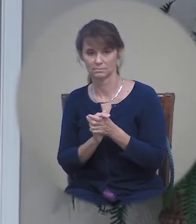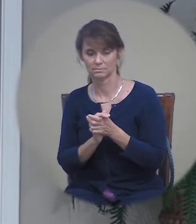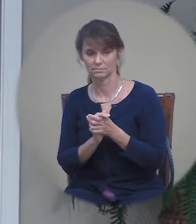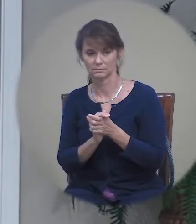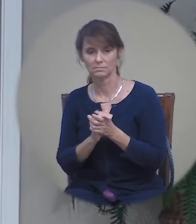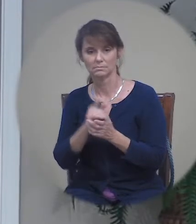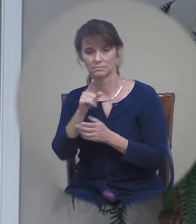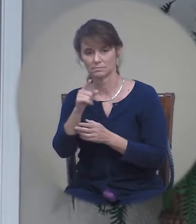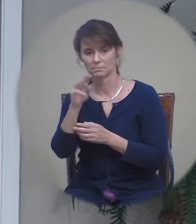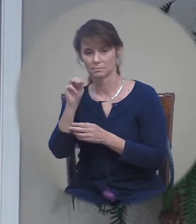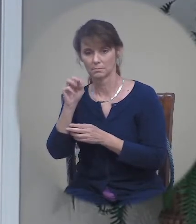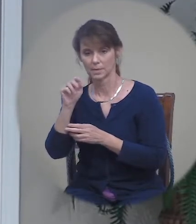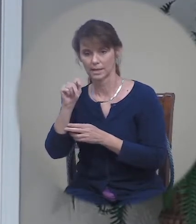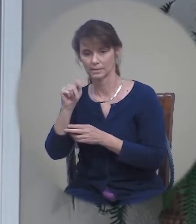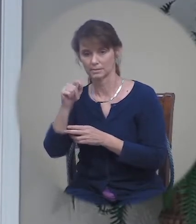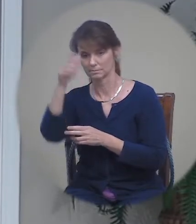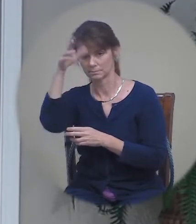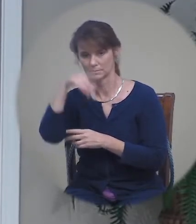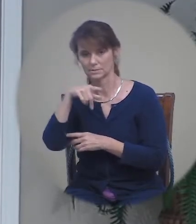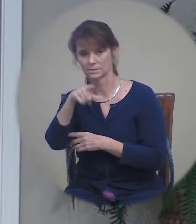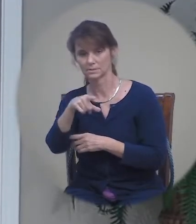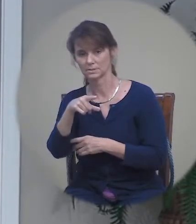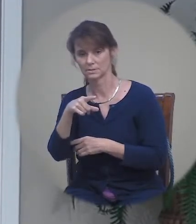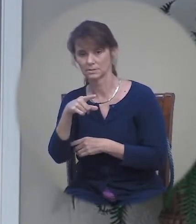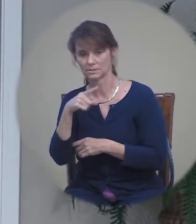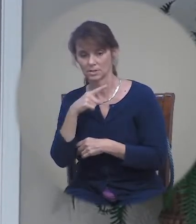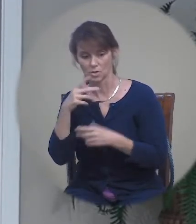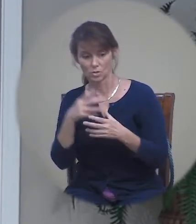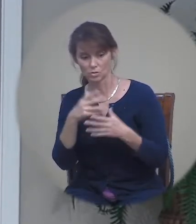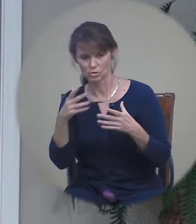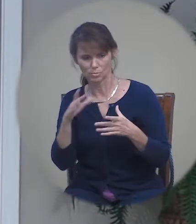detail. Matt? There's so much that's unsaid here.